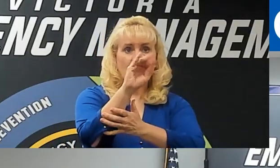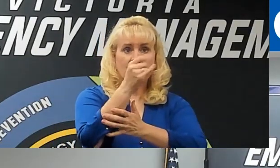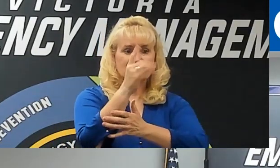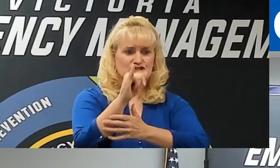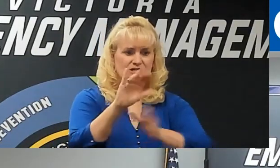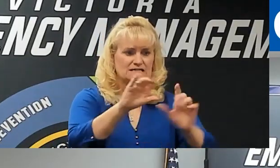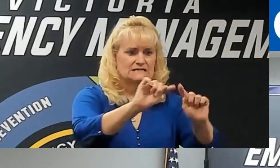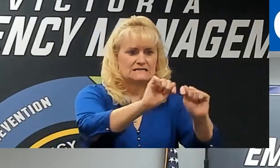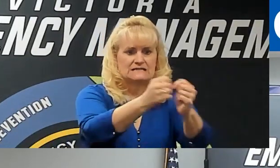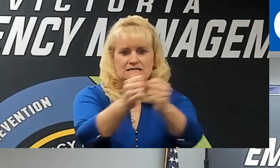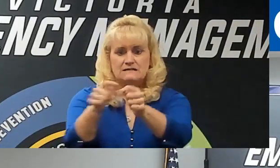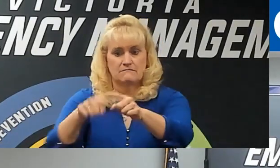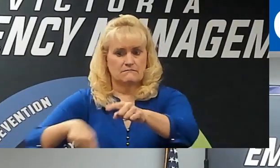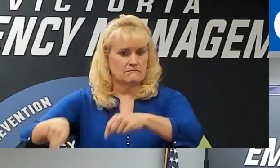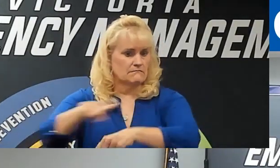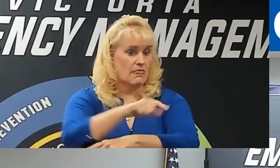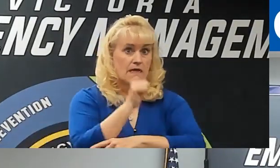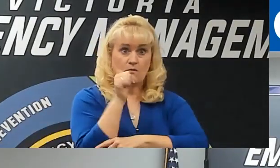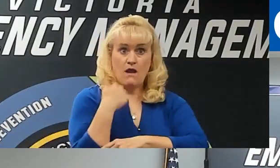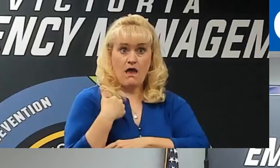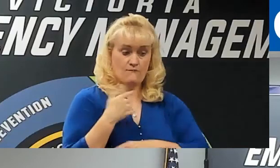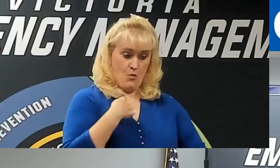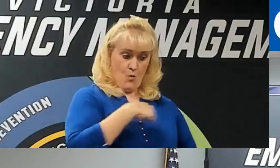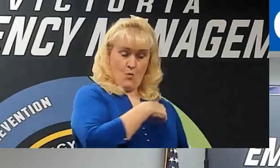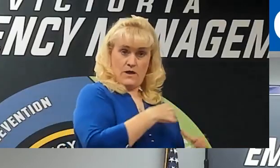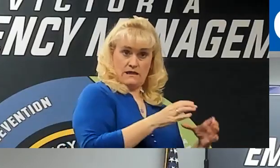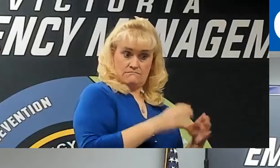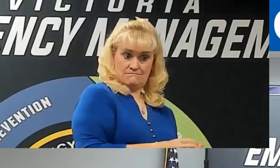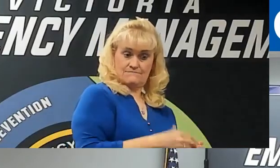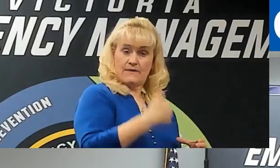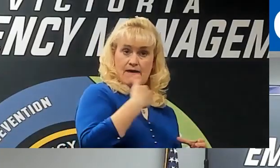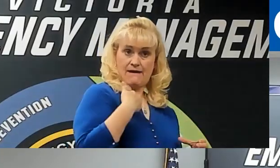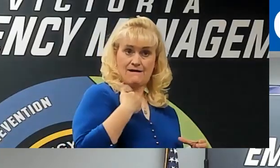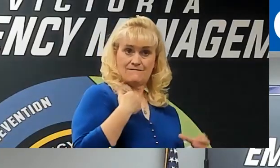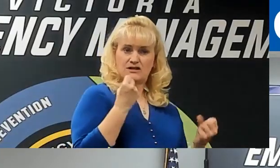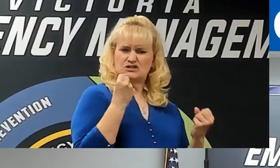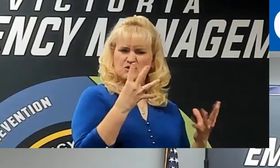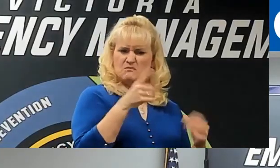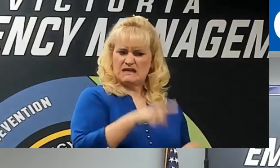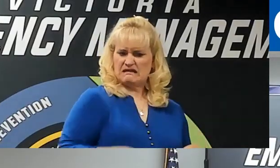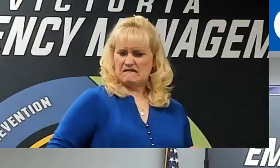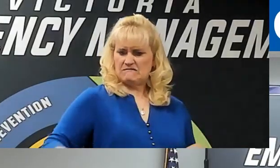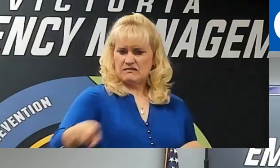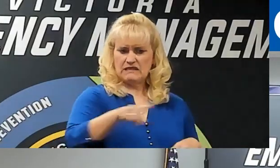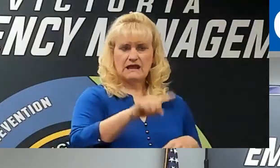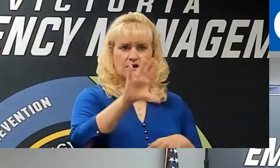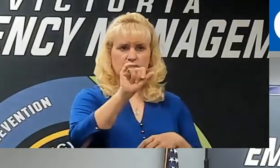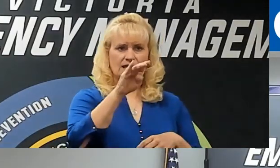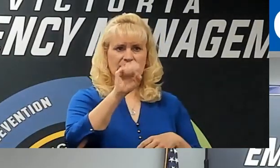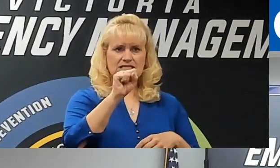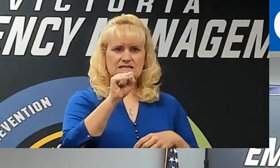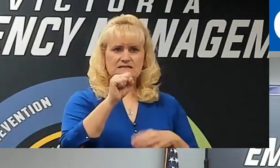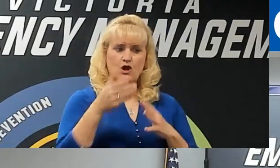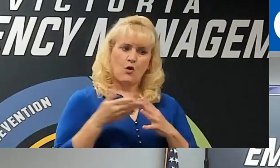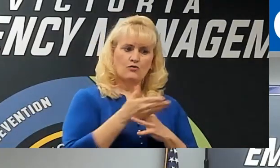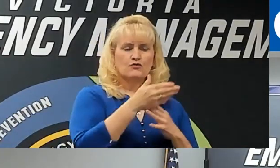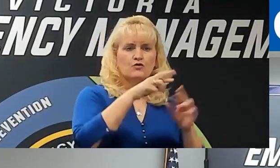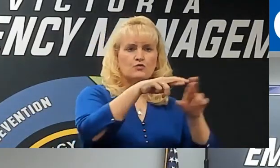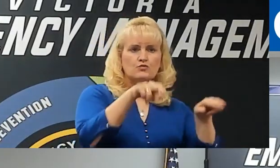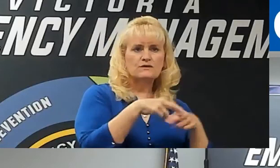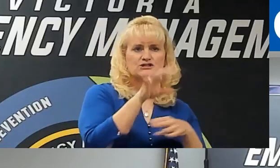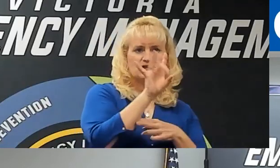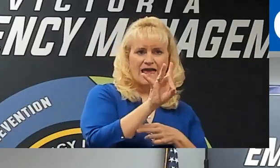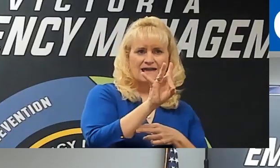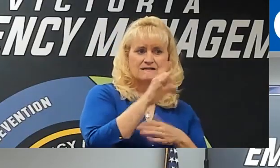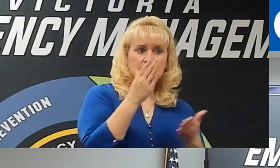cases and the case positives when they come in. So a lot of their cases, or all their cases, are going to go through DSHS Region 8, which may take a day or